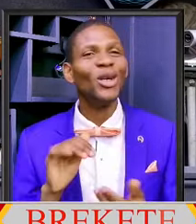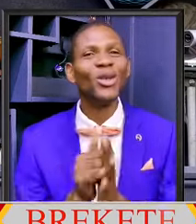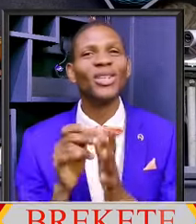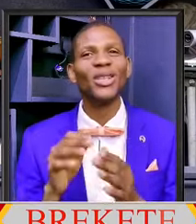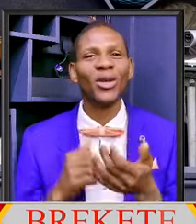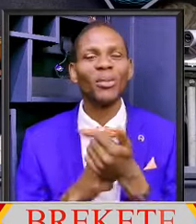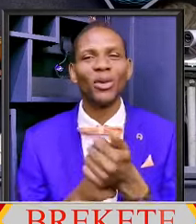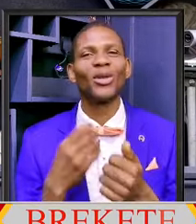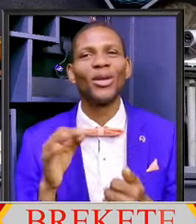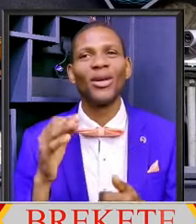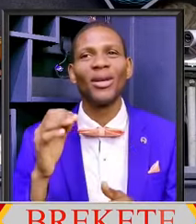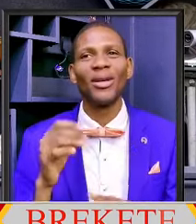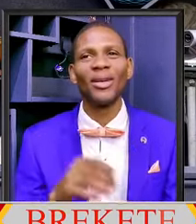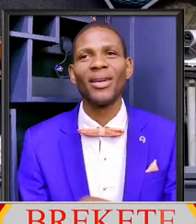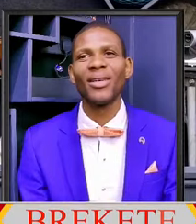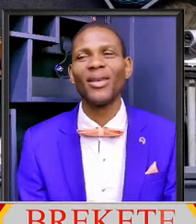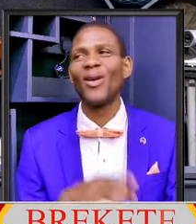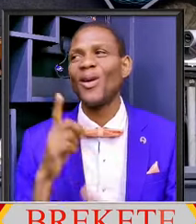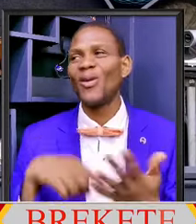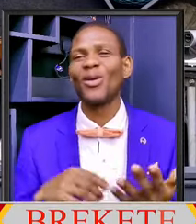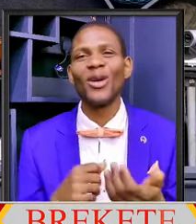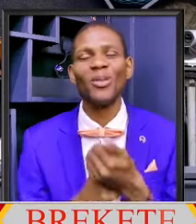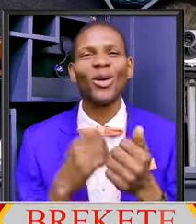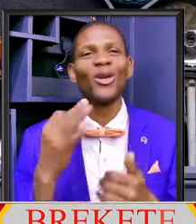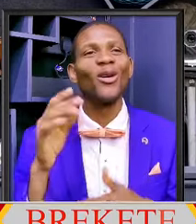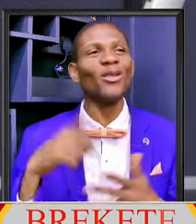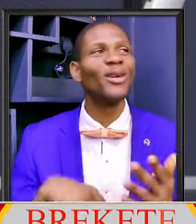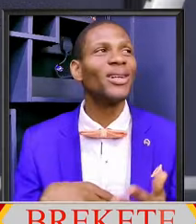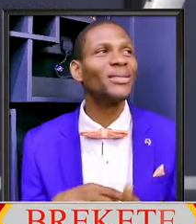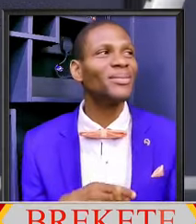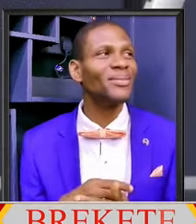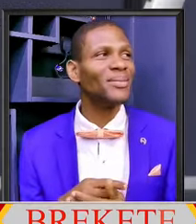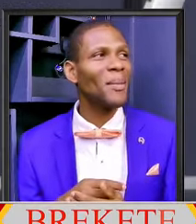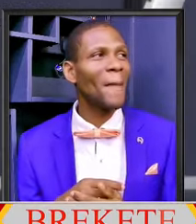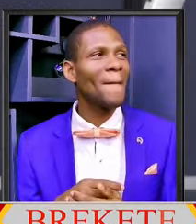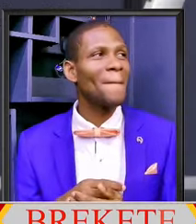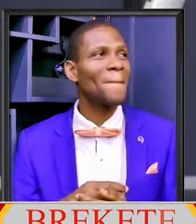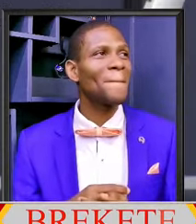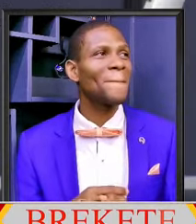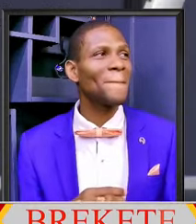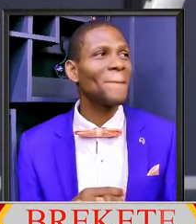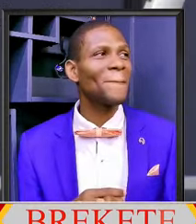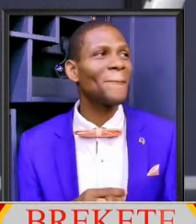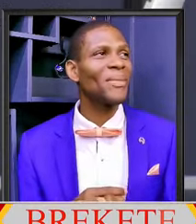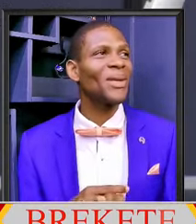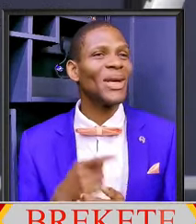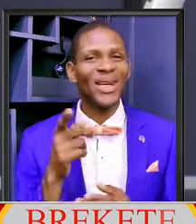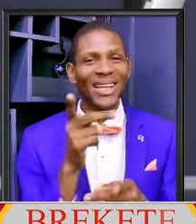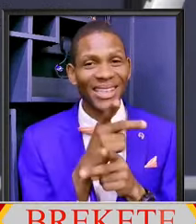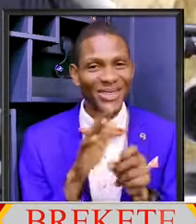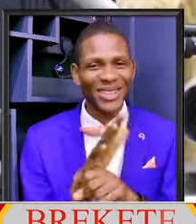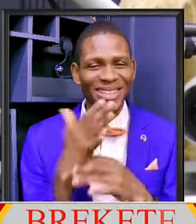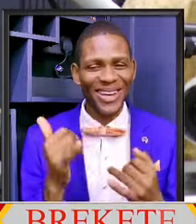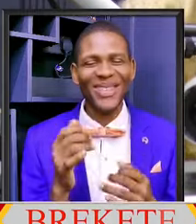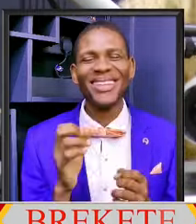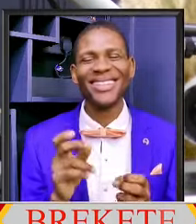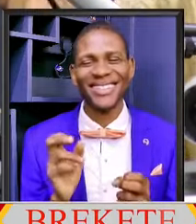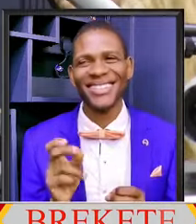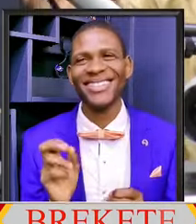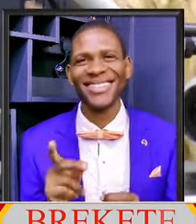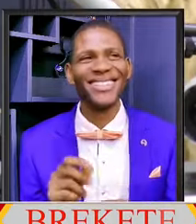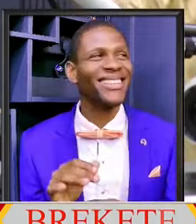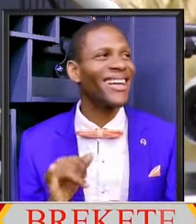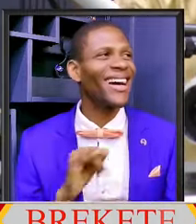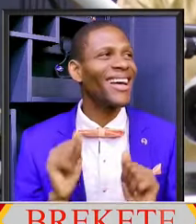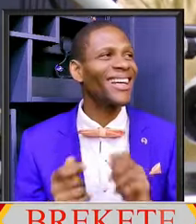Those in support say, of what, sir? Some things have been said. When I don't need to be careful now with me,